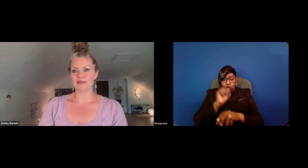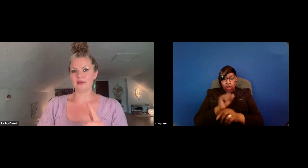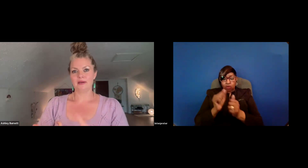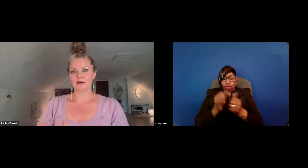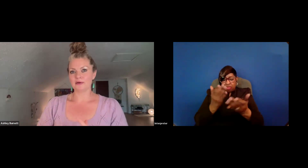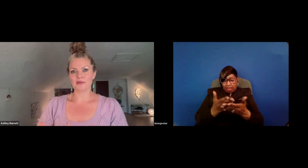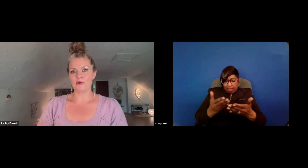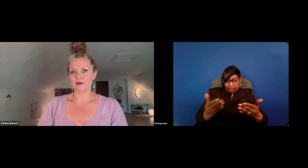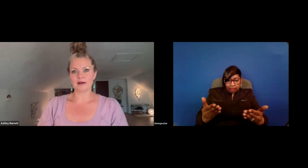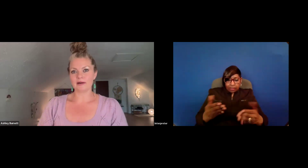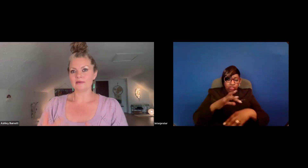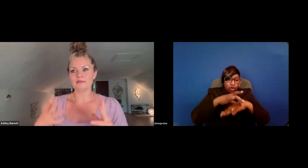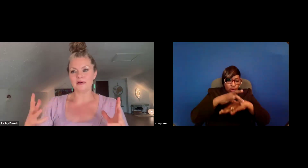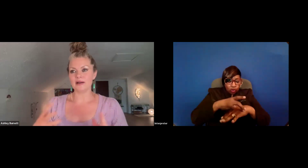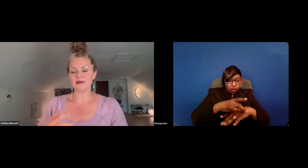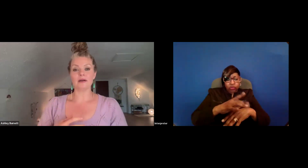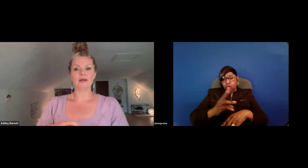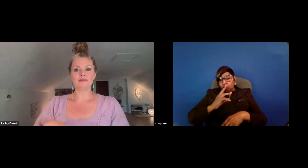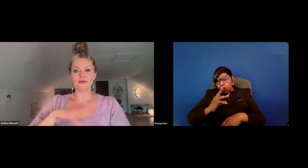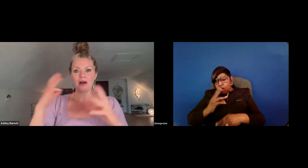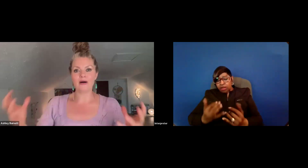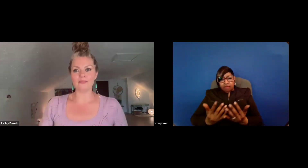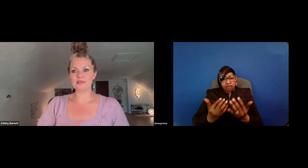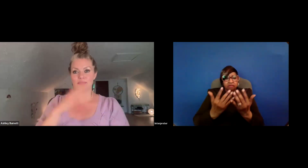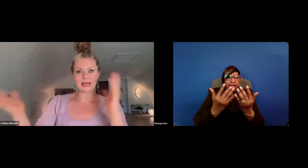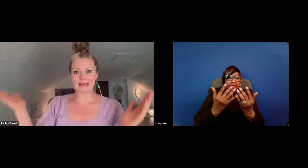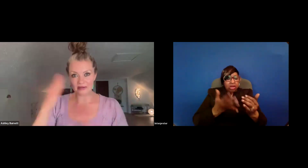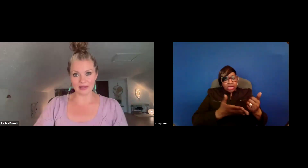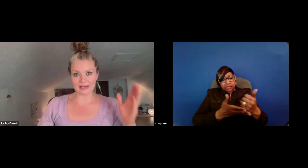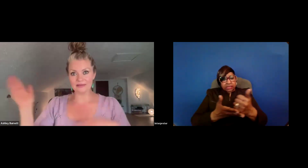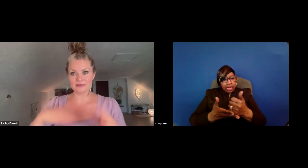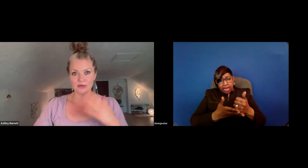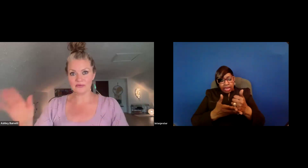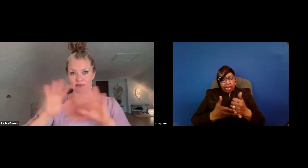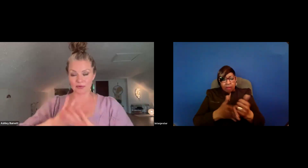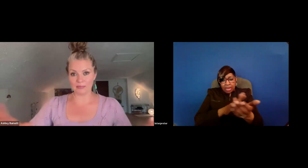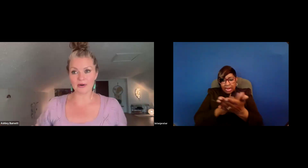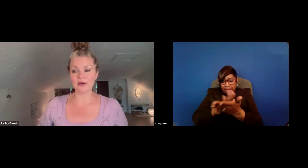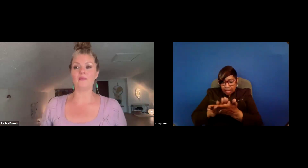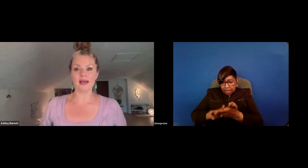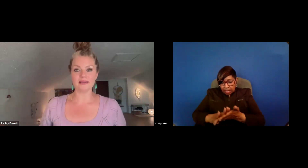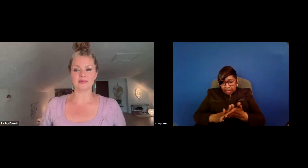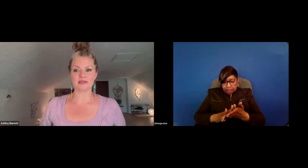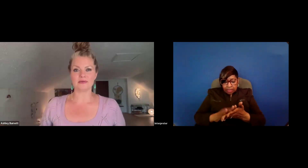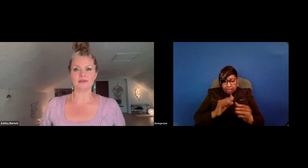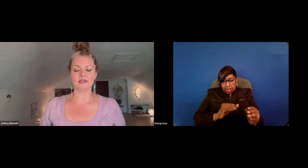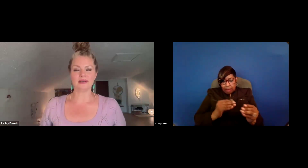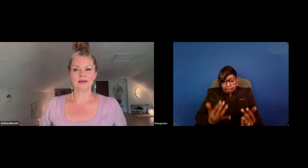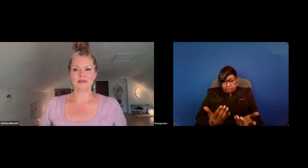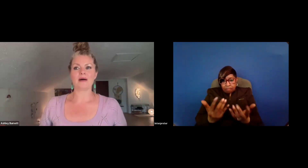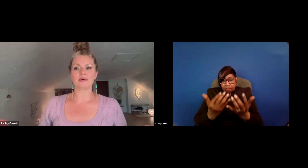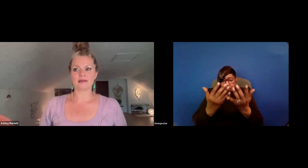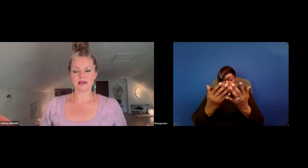working with earth, water, air, fire, to help to kind of cleanse, move through, burn away some of these